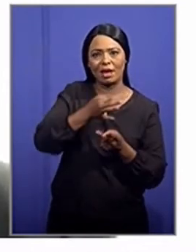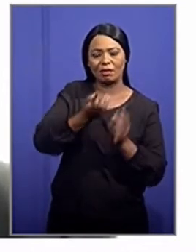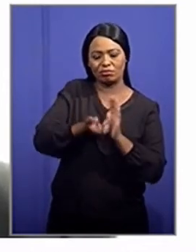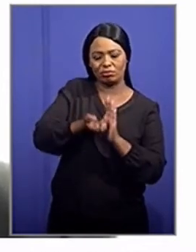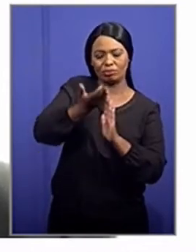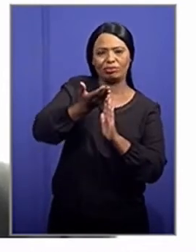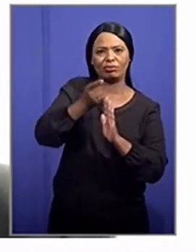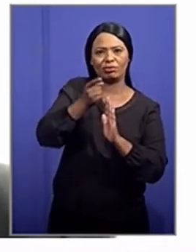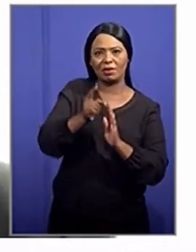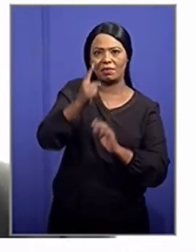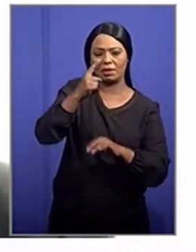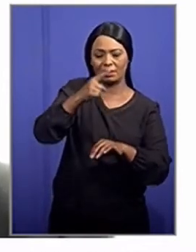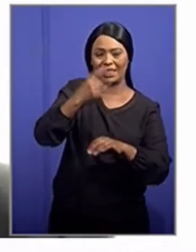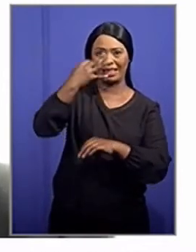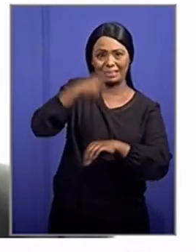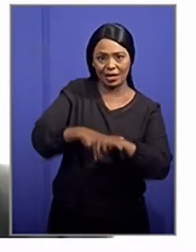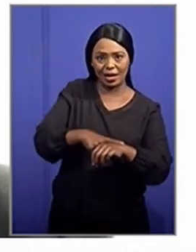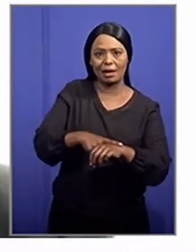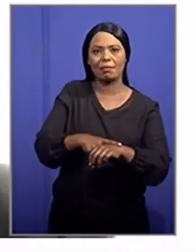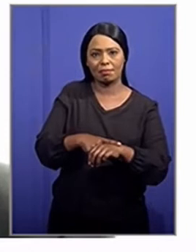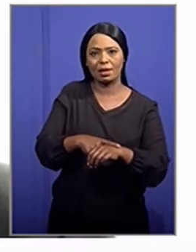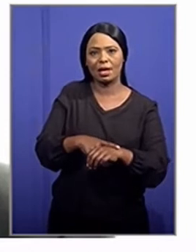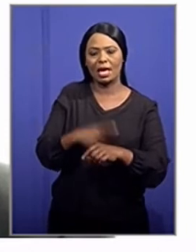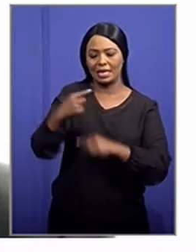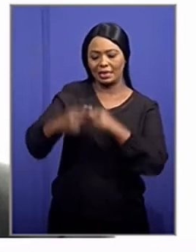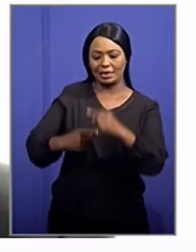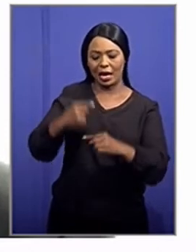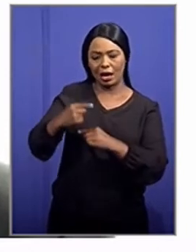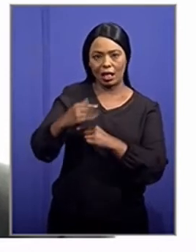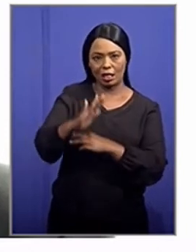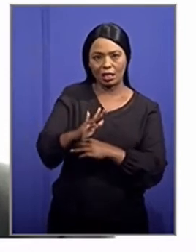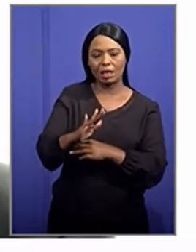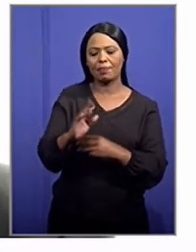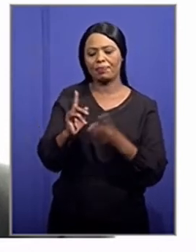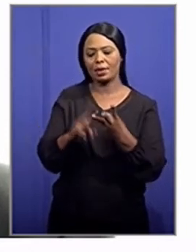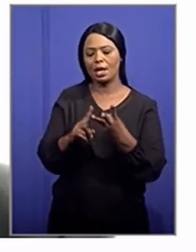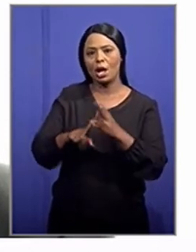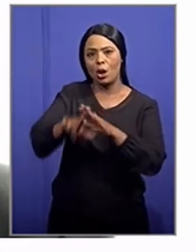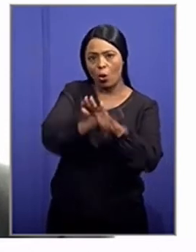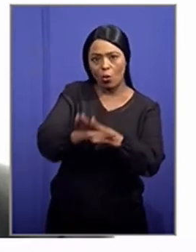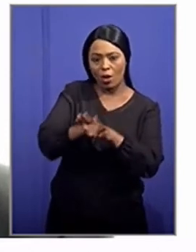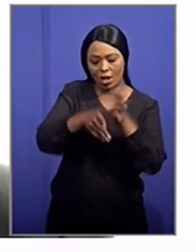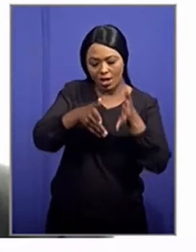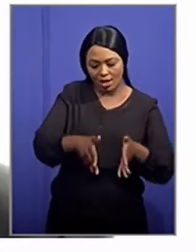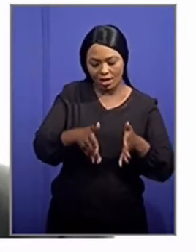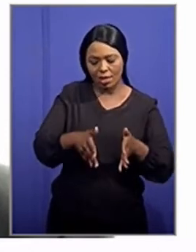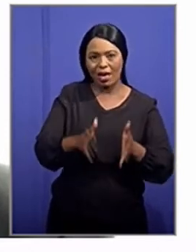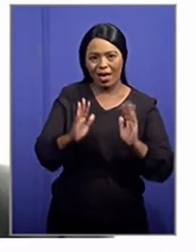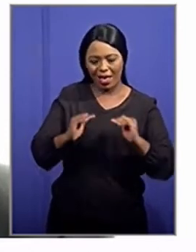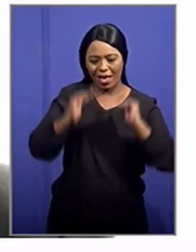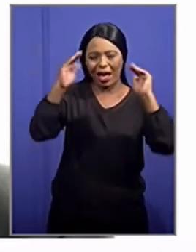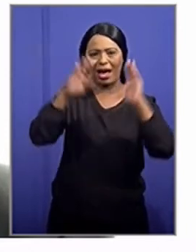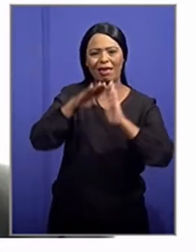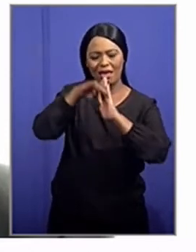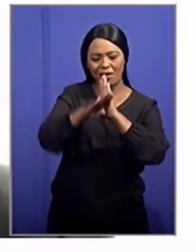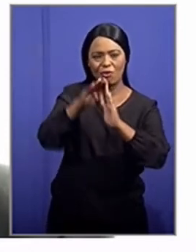third time in the cycle. And of course, locally, higher inflation will